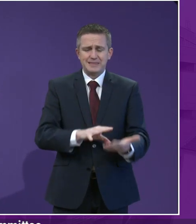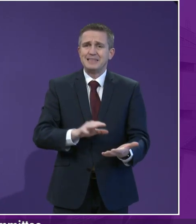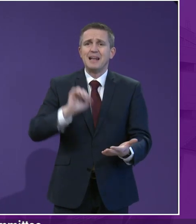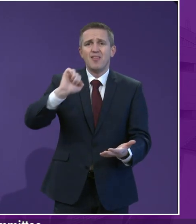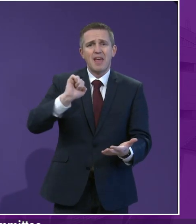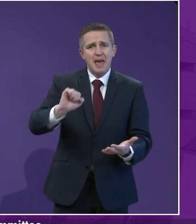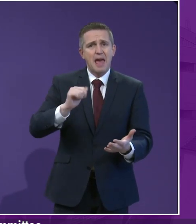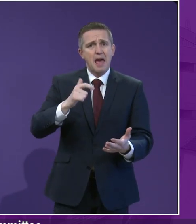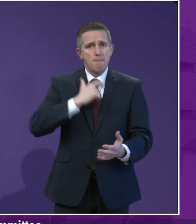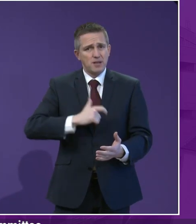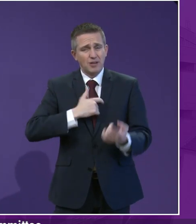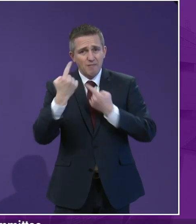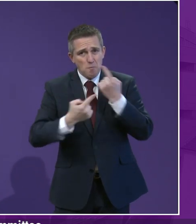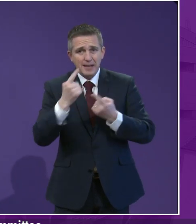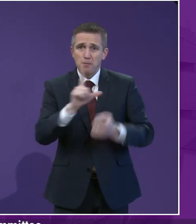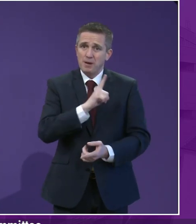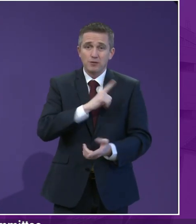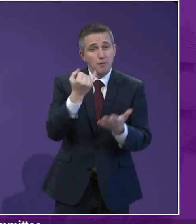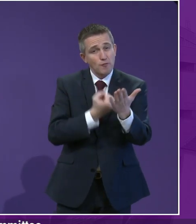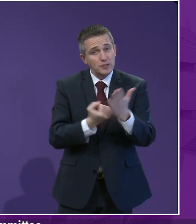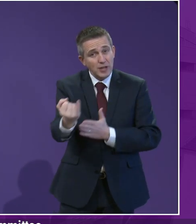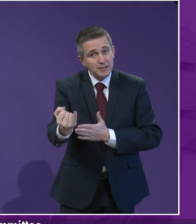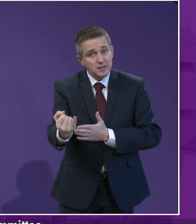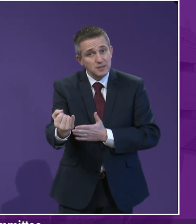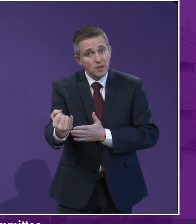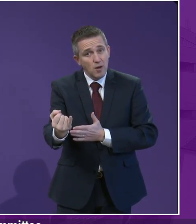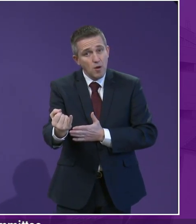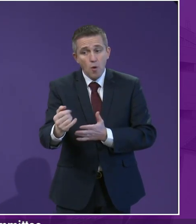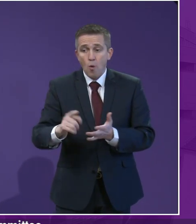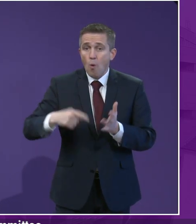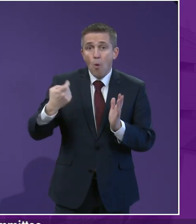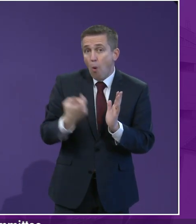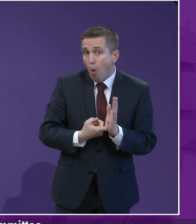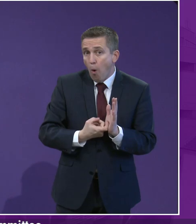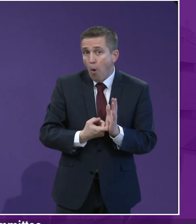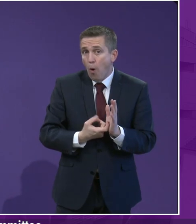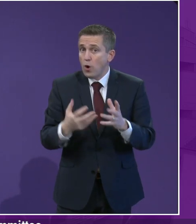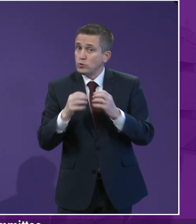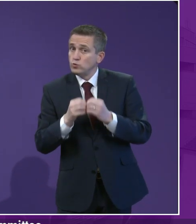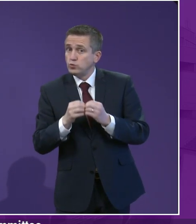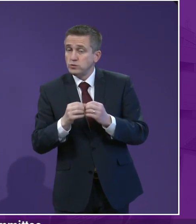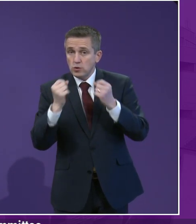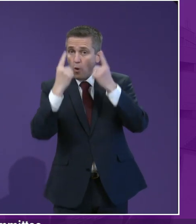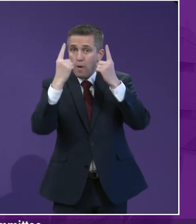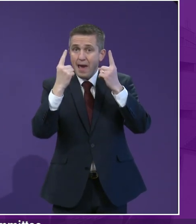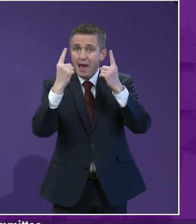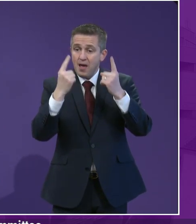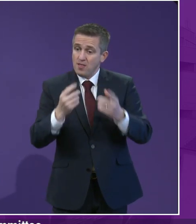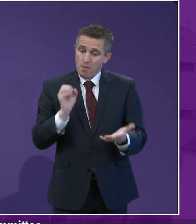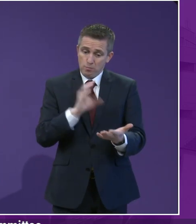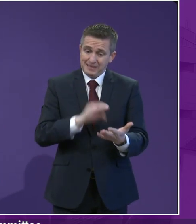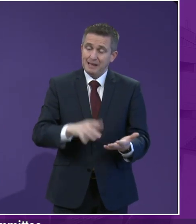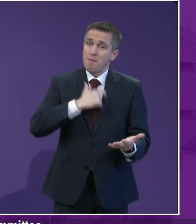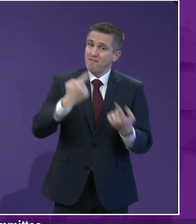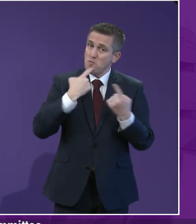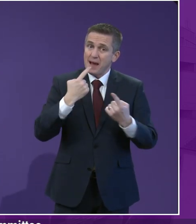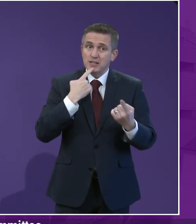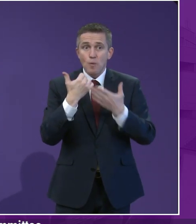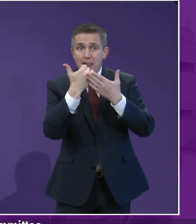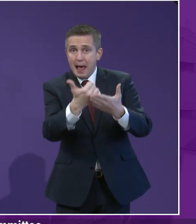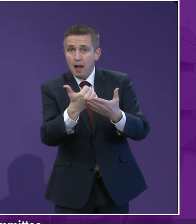more than qualified for the particular course. Do you feel that students with a disability are reluctant to supply